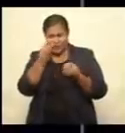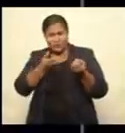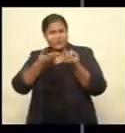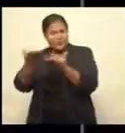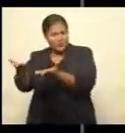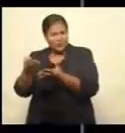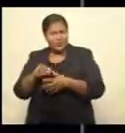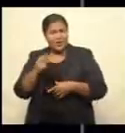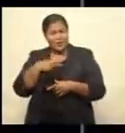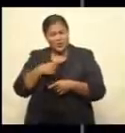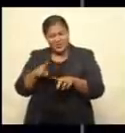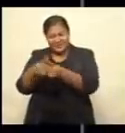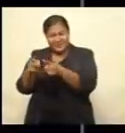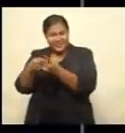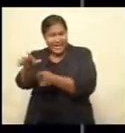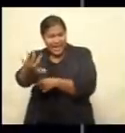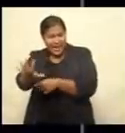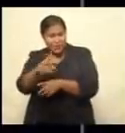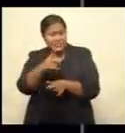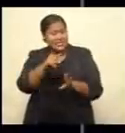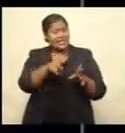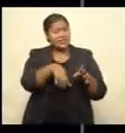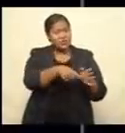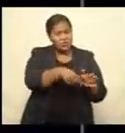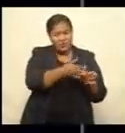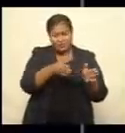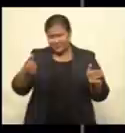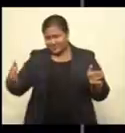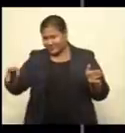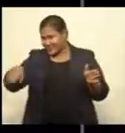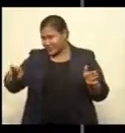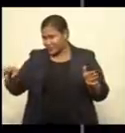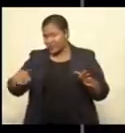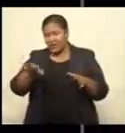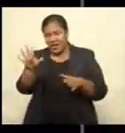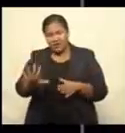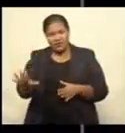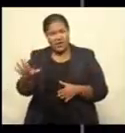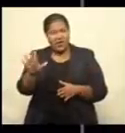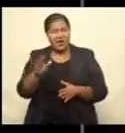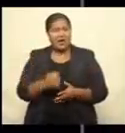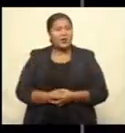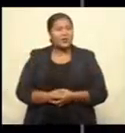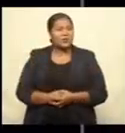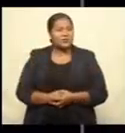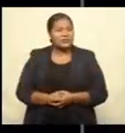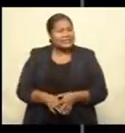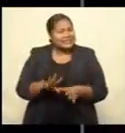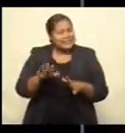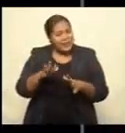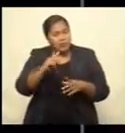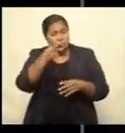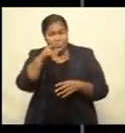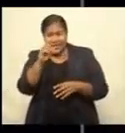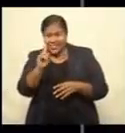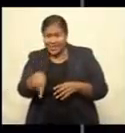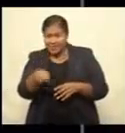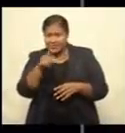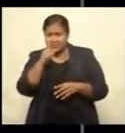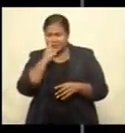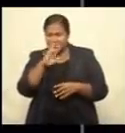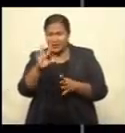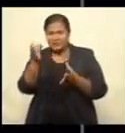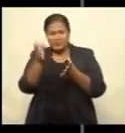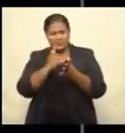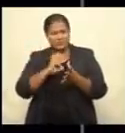to certain areas within the Suva Nosuri lockdown area. Close to 20,000 requests have been